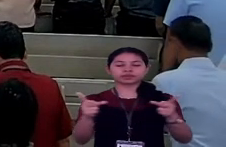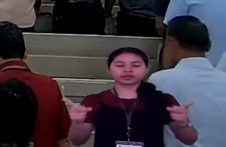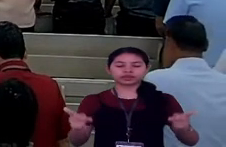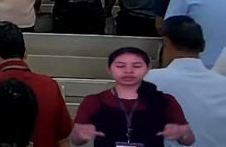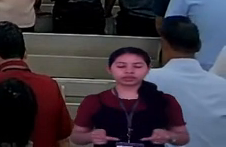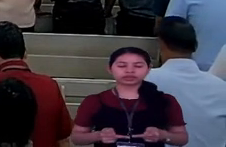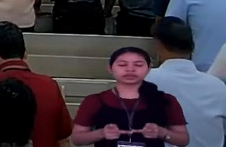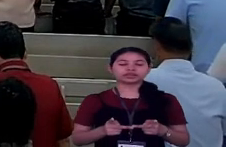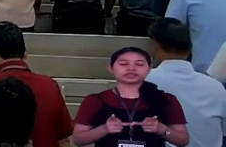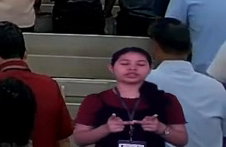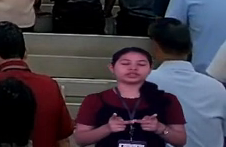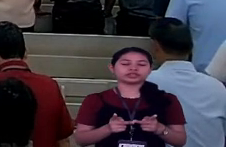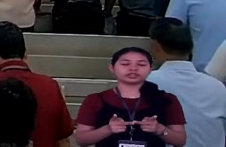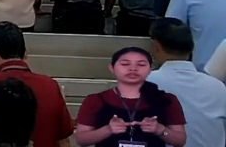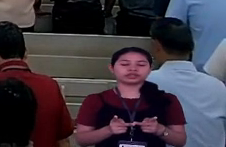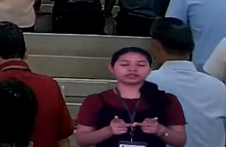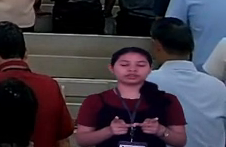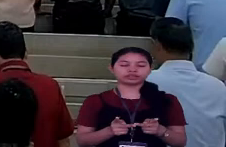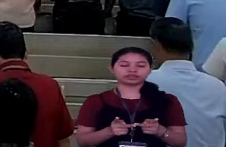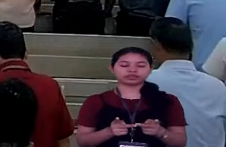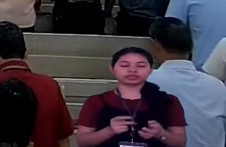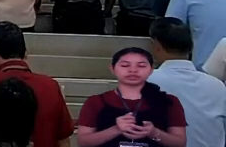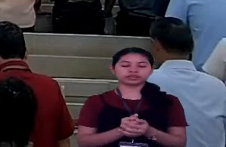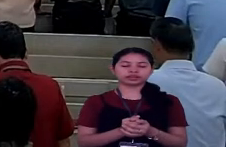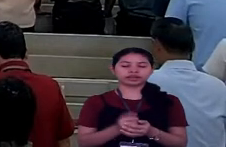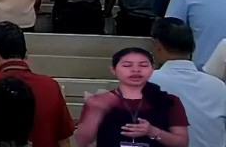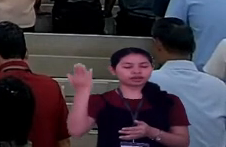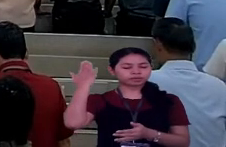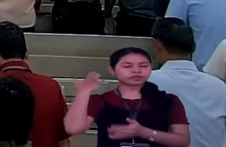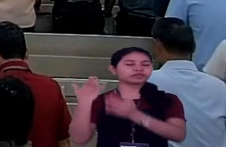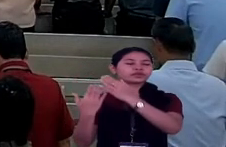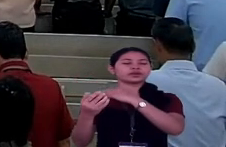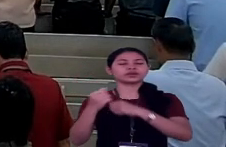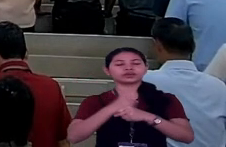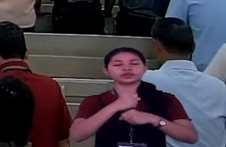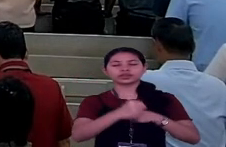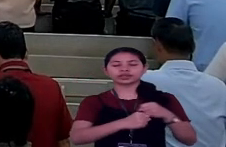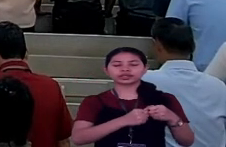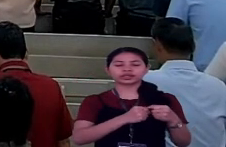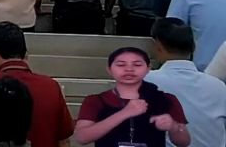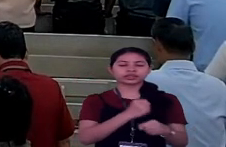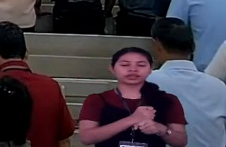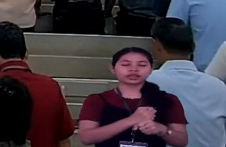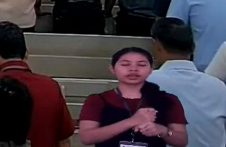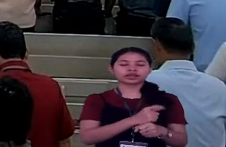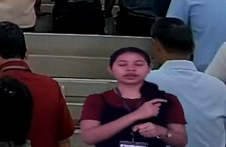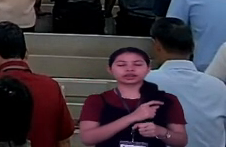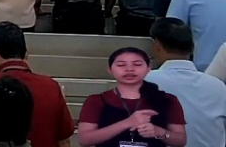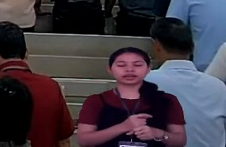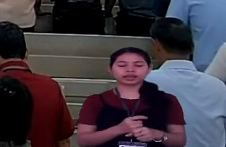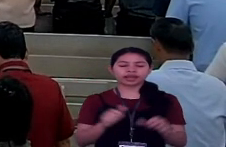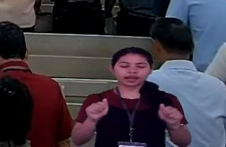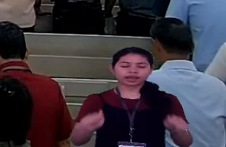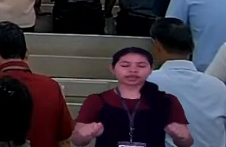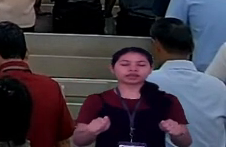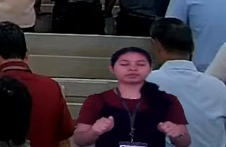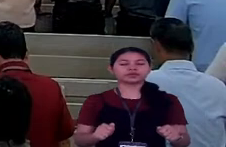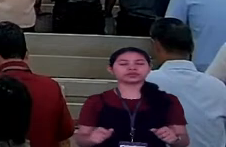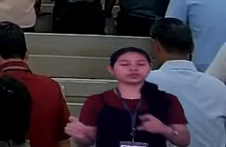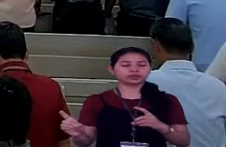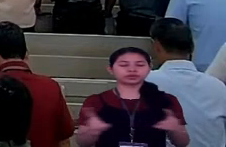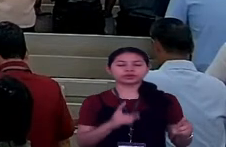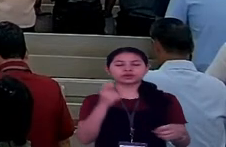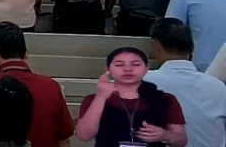different location in the last 1,500 years were able to accomplish what God has planned for